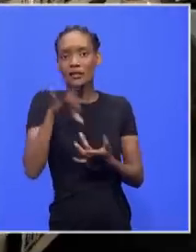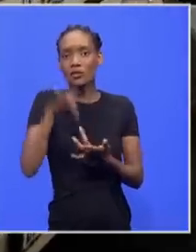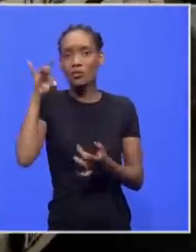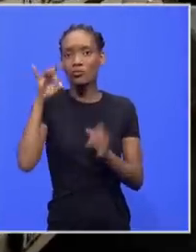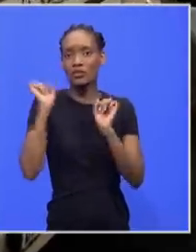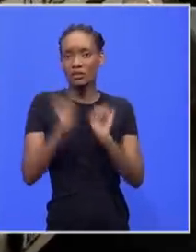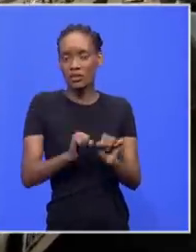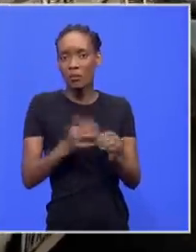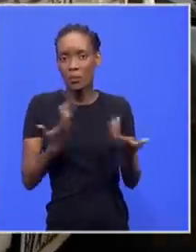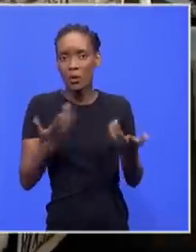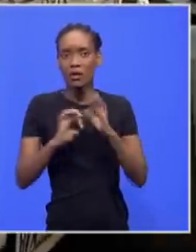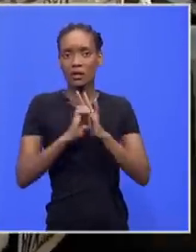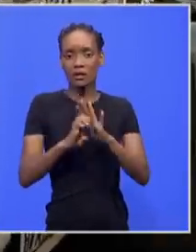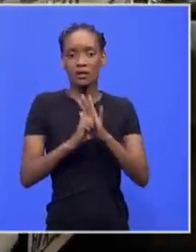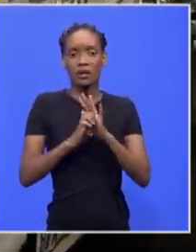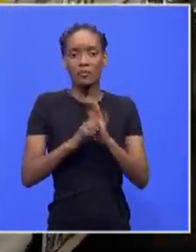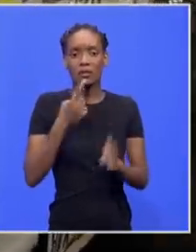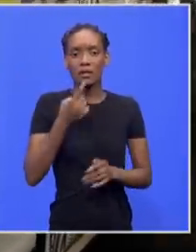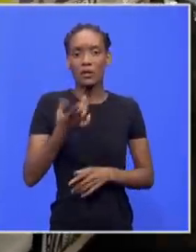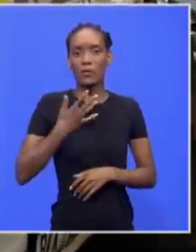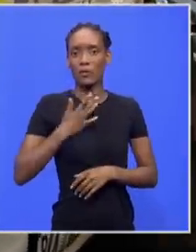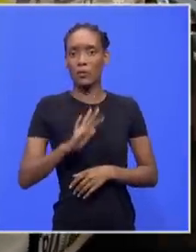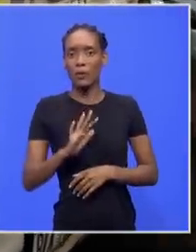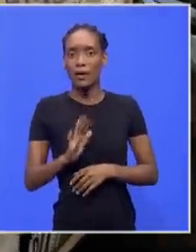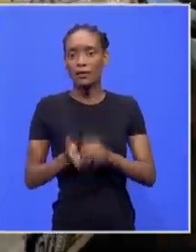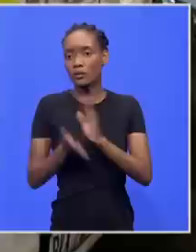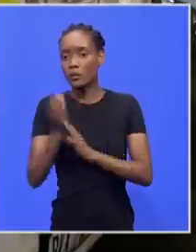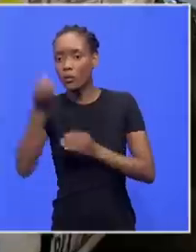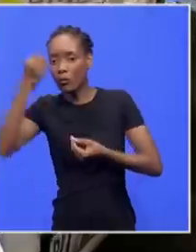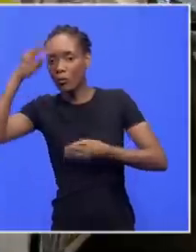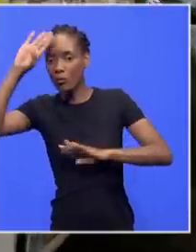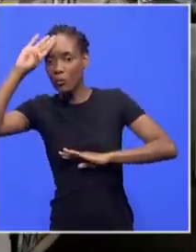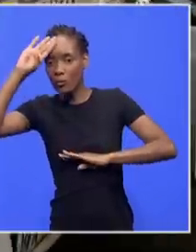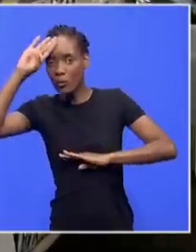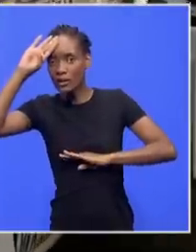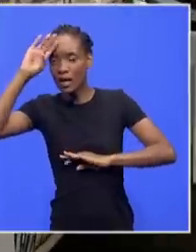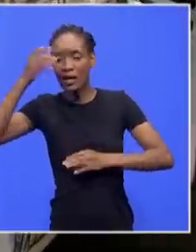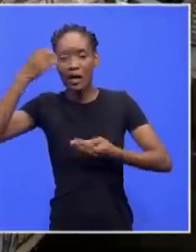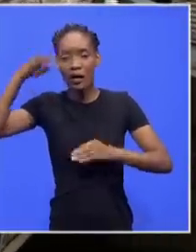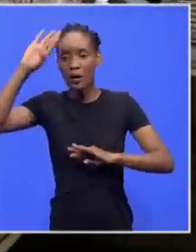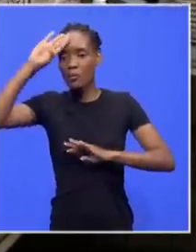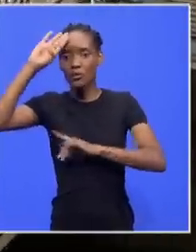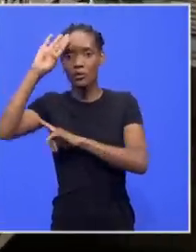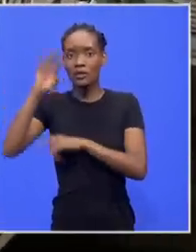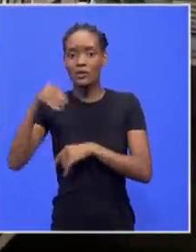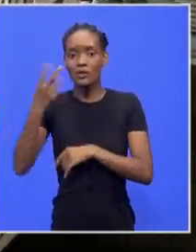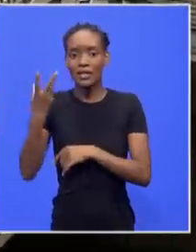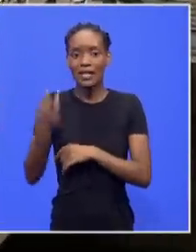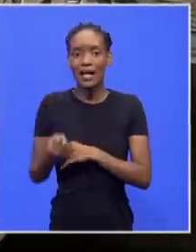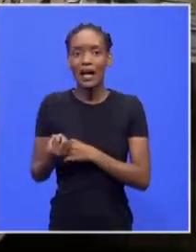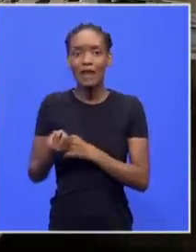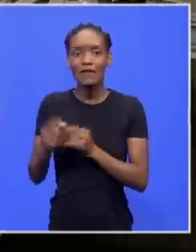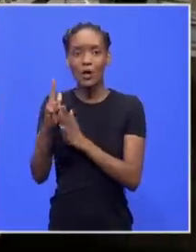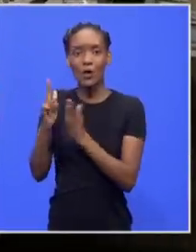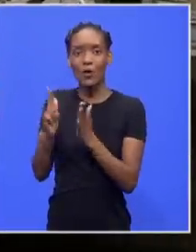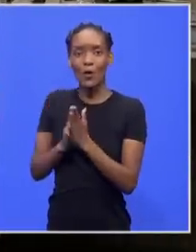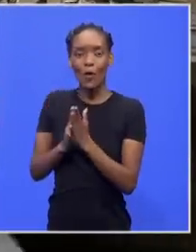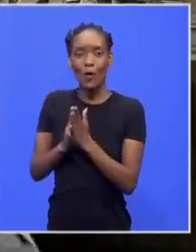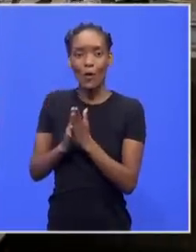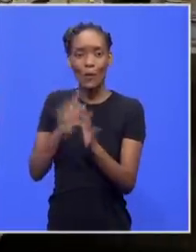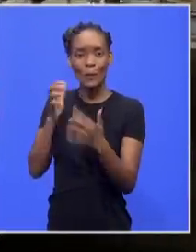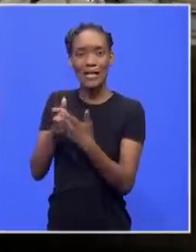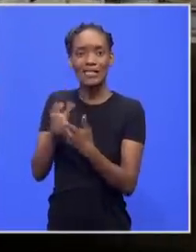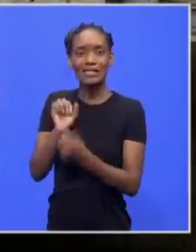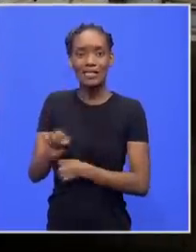for example, they will say they want to go to Botswana. Botswana doesn't have refugee laws in place. So I don't think people